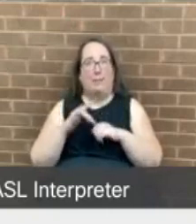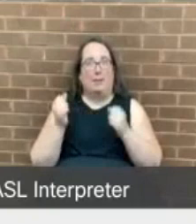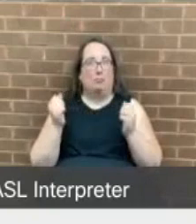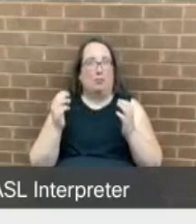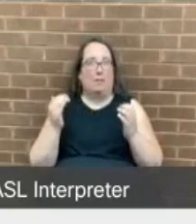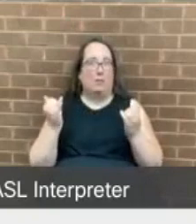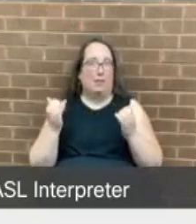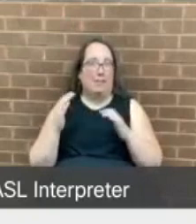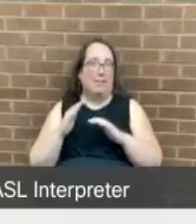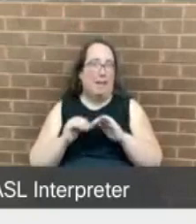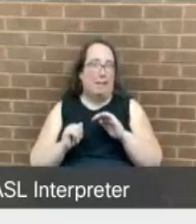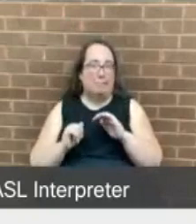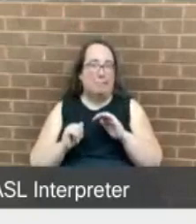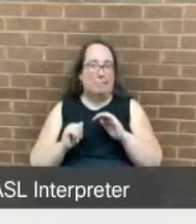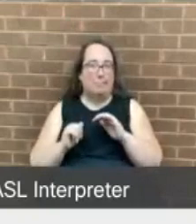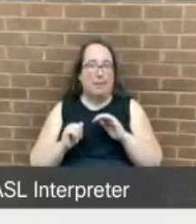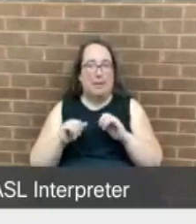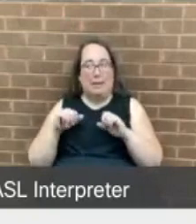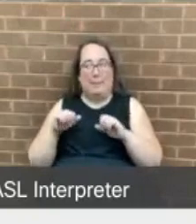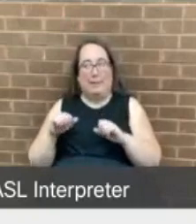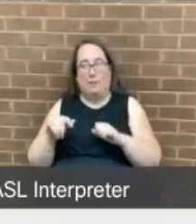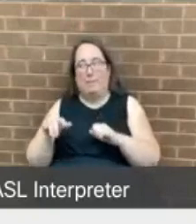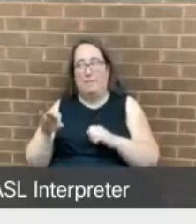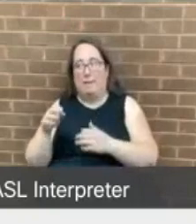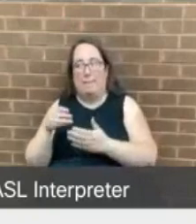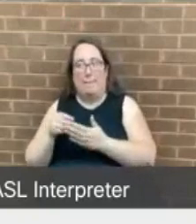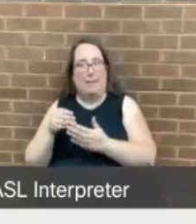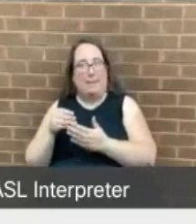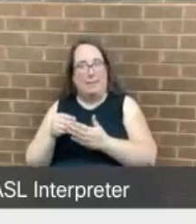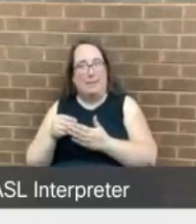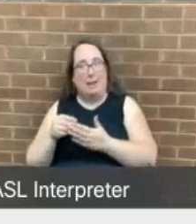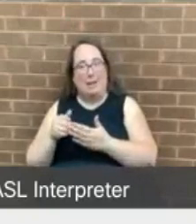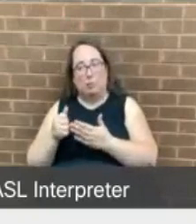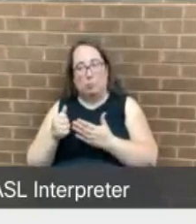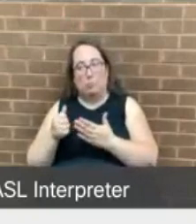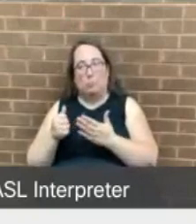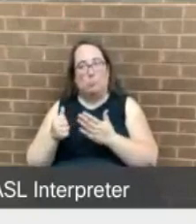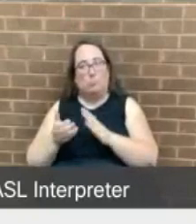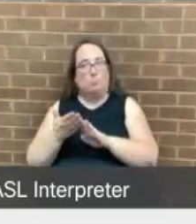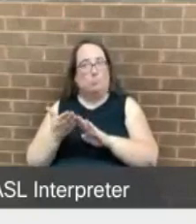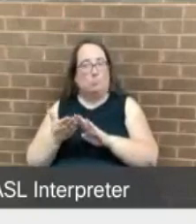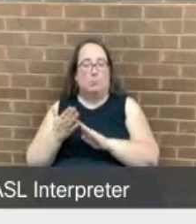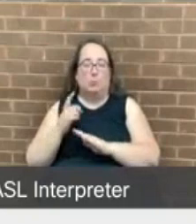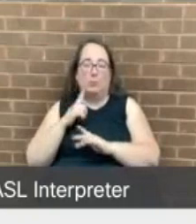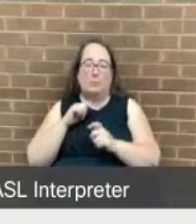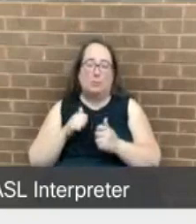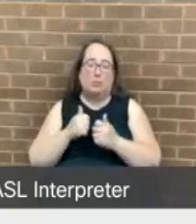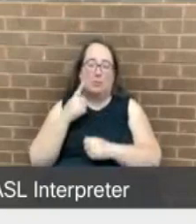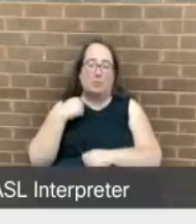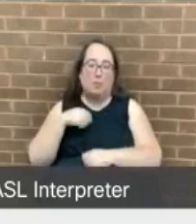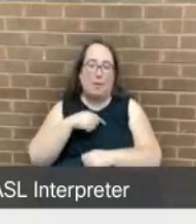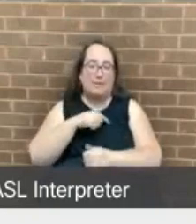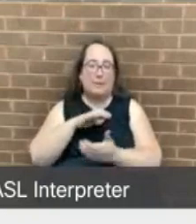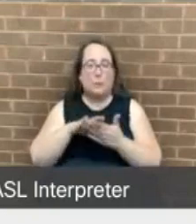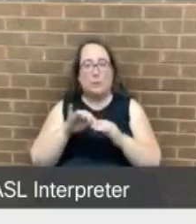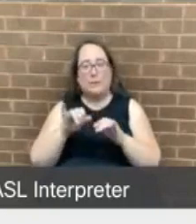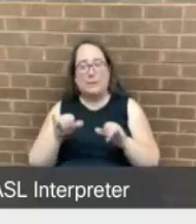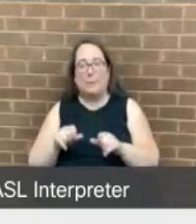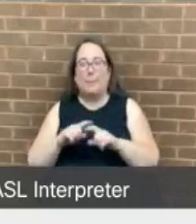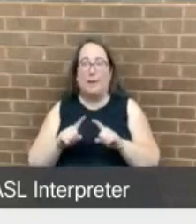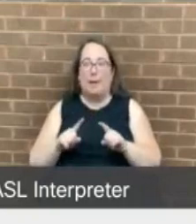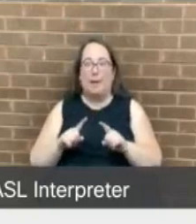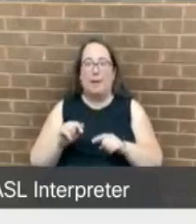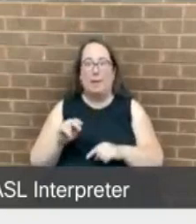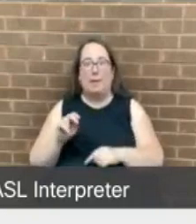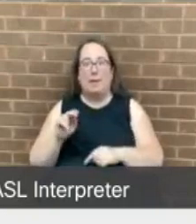than it is the availability of funding and to getting out on the operating environment. So it's been a real challenge for us in the school system, but